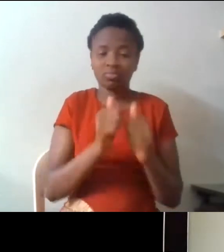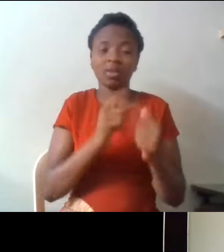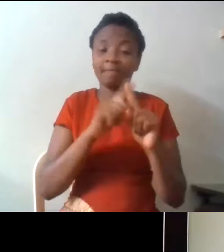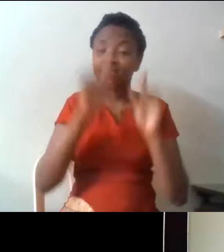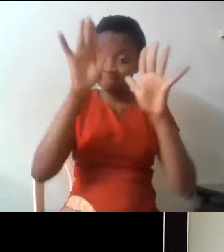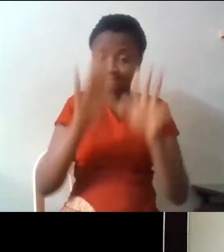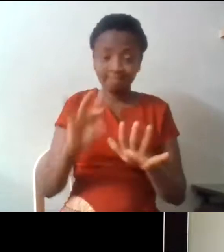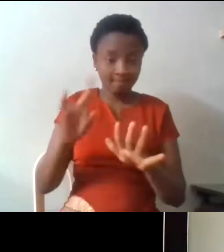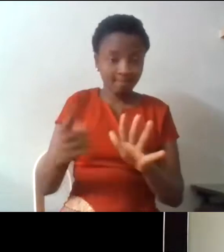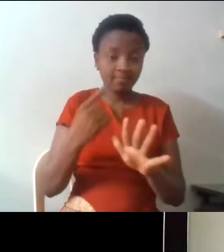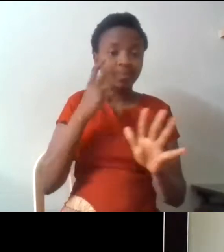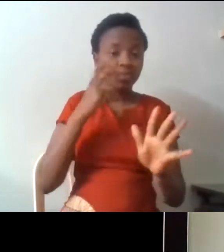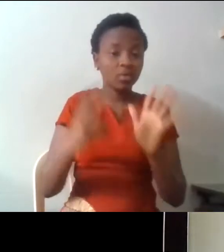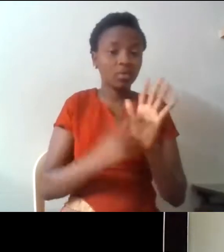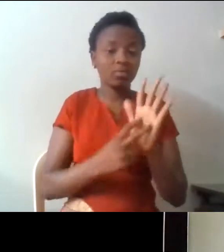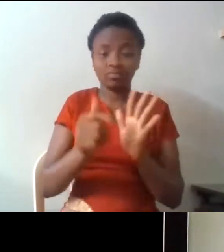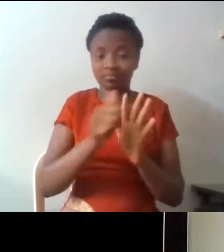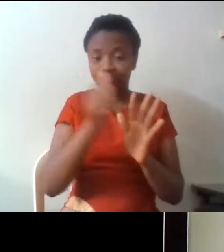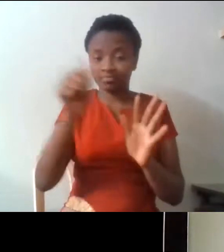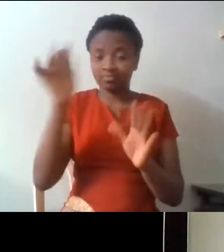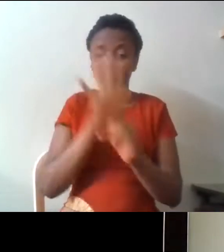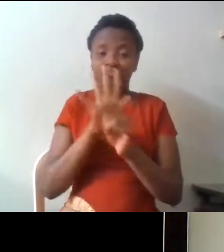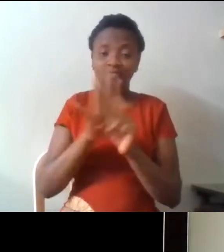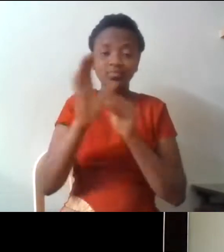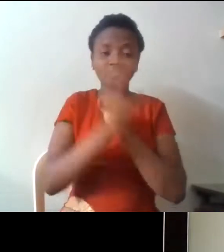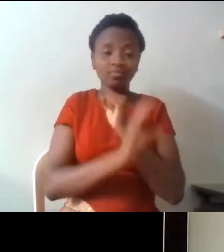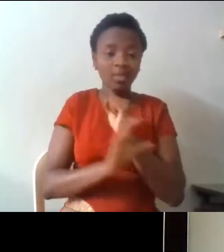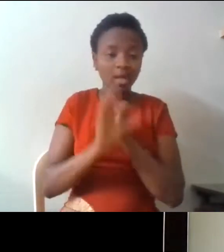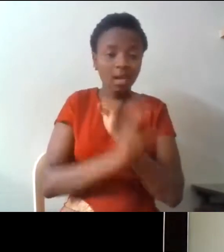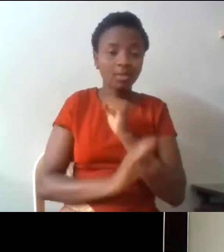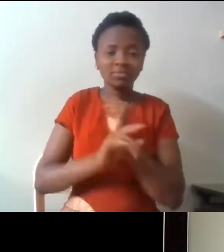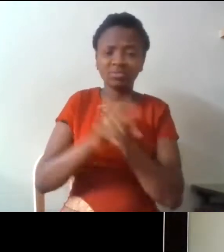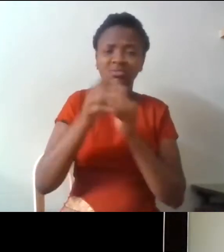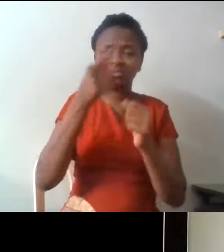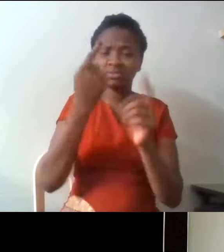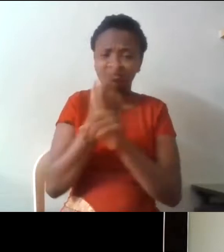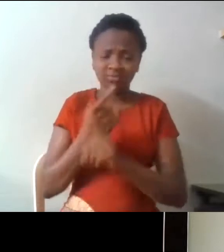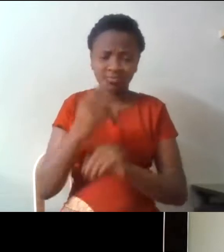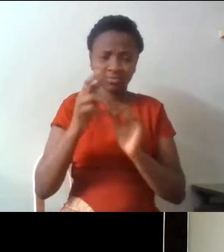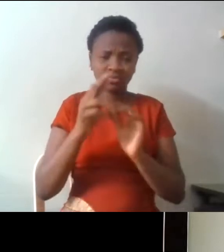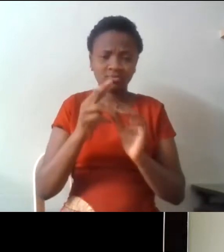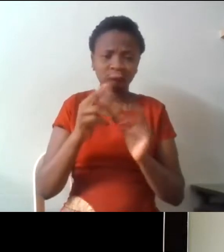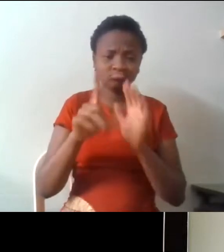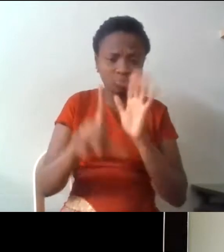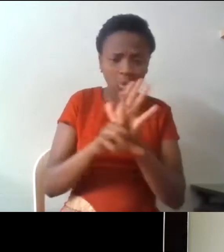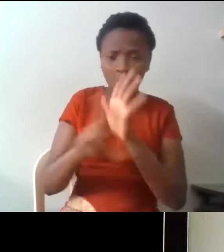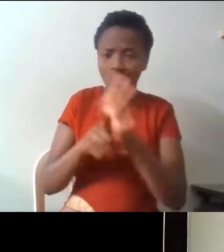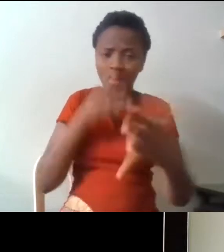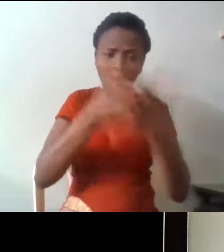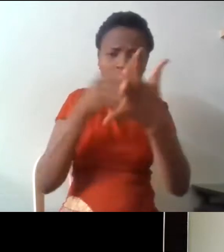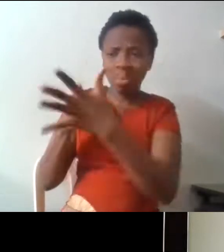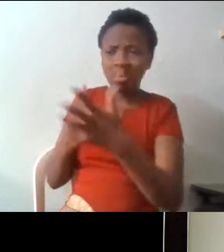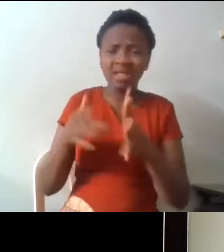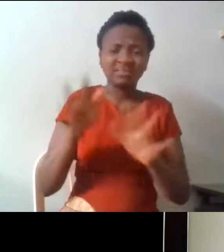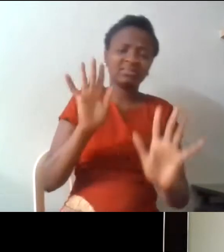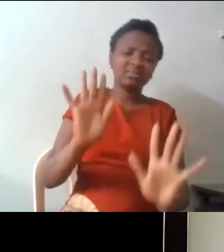that we're actually still in the emergency phase, and many of the restrictions that are in place continue to make life incredibly challenging for